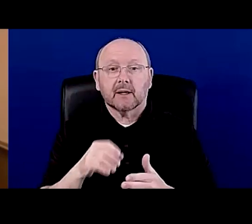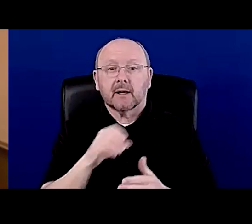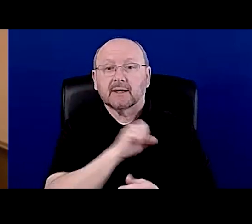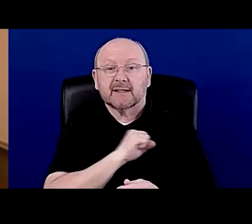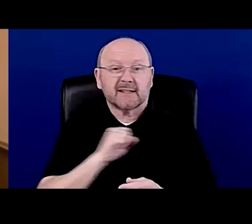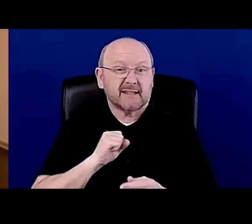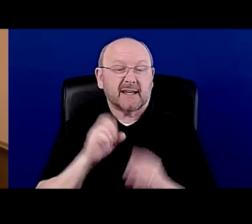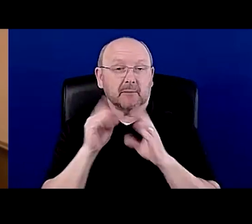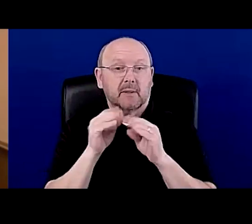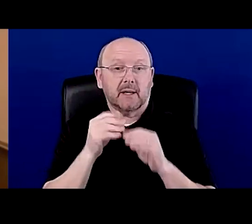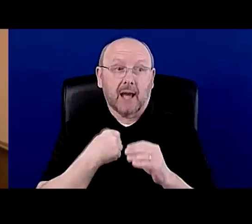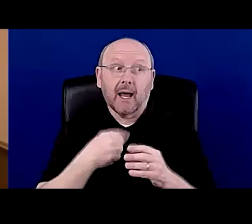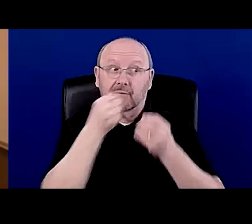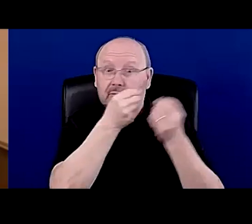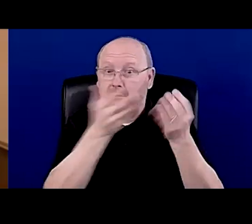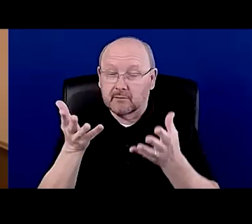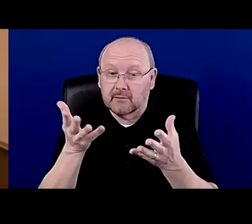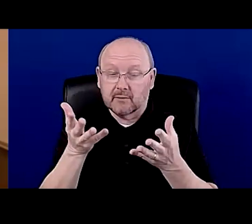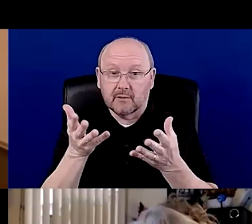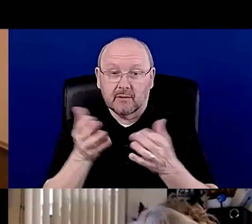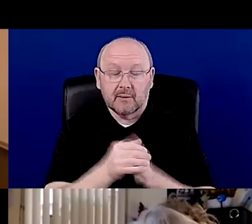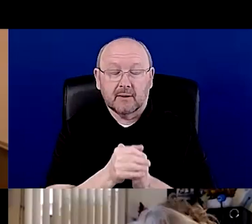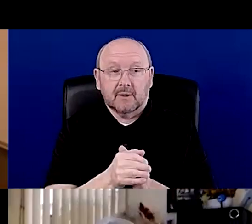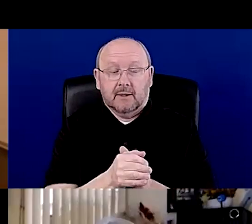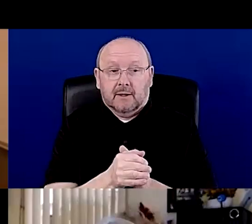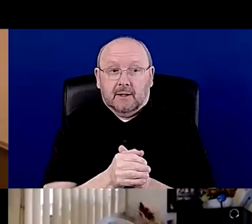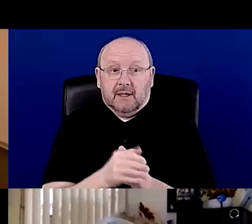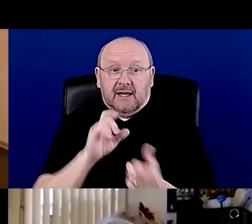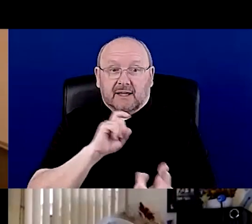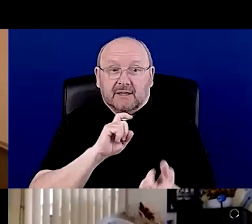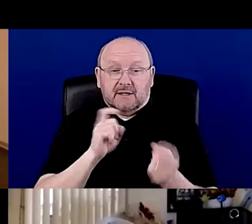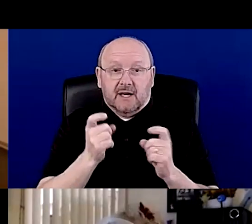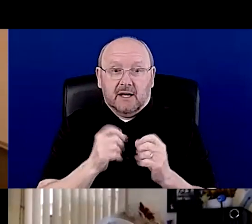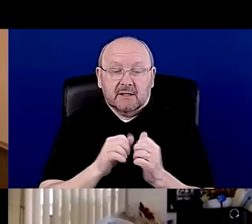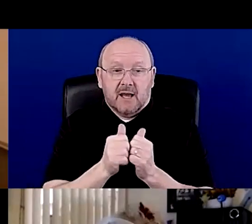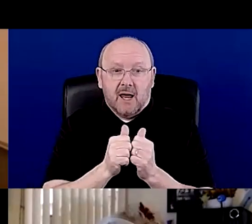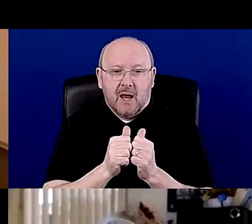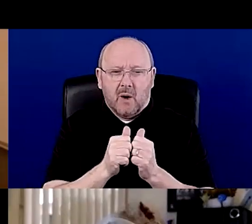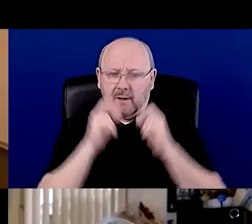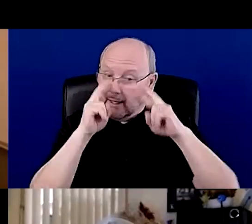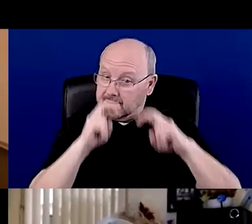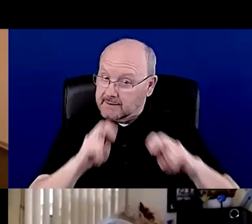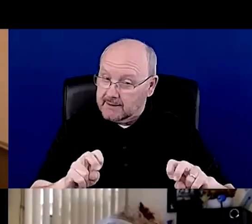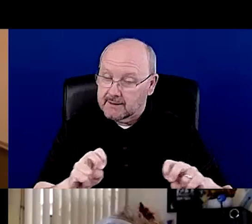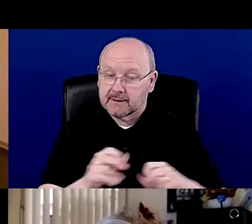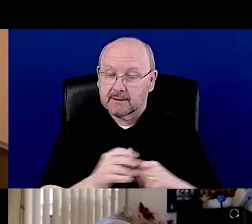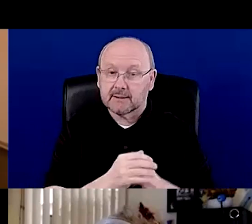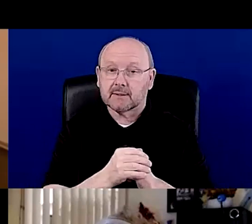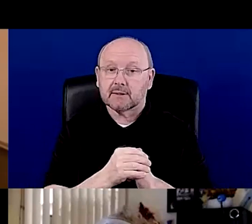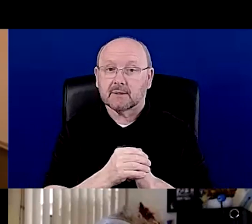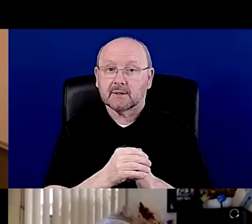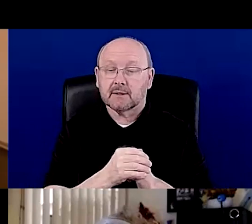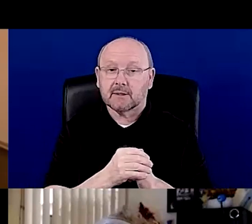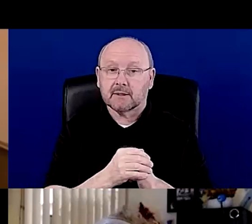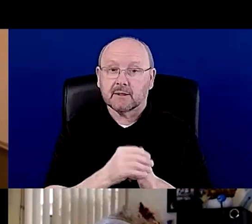really need, this is really going to make us, so changing the way that we do assessments is definitely one thing. But it really is going to make